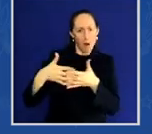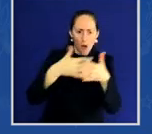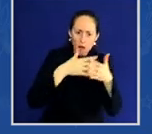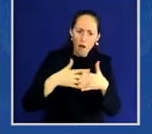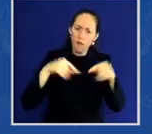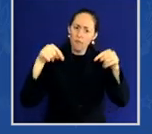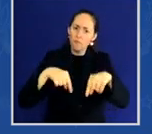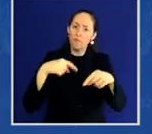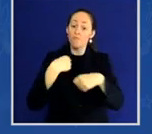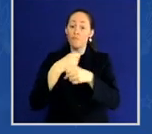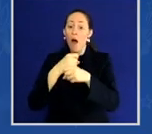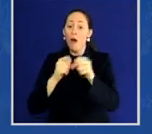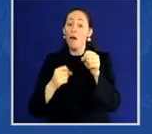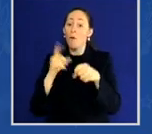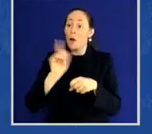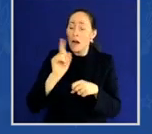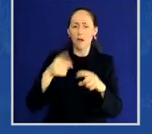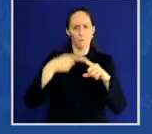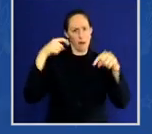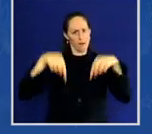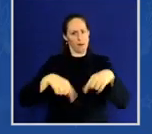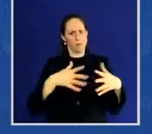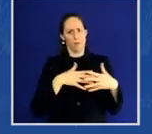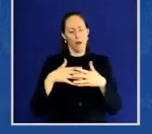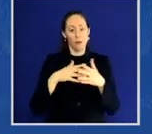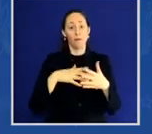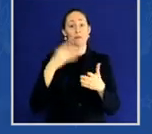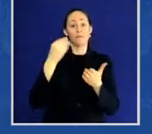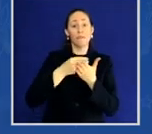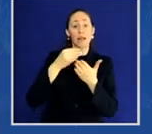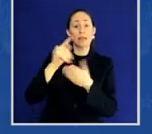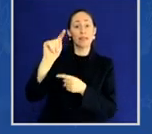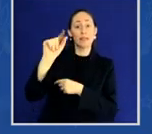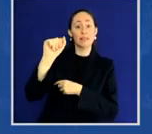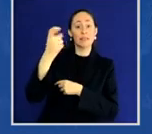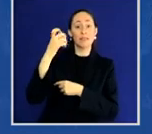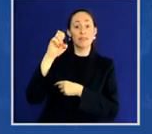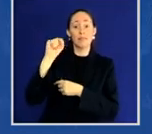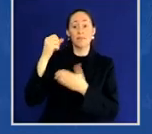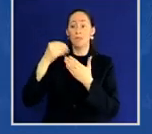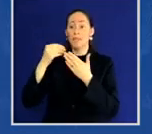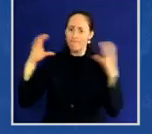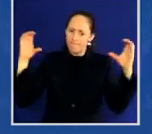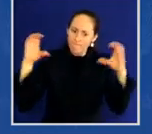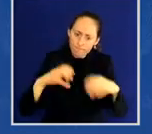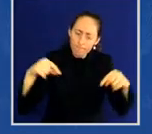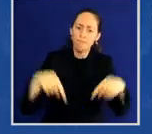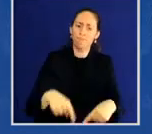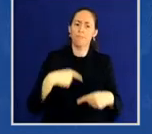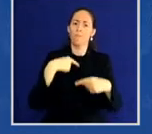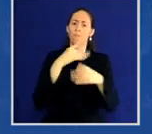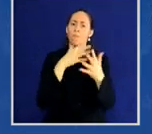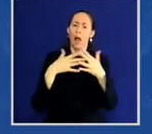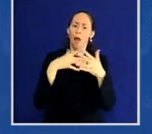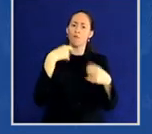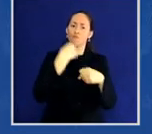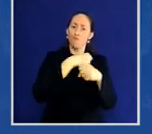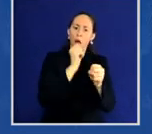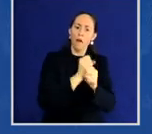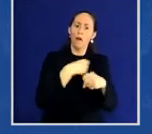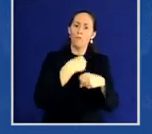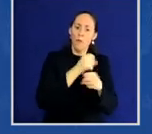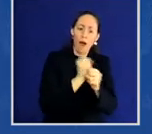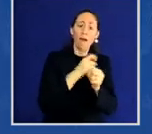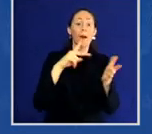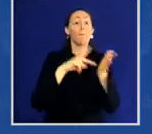And American tax dollars are going to be used to buy American products to create American jobs. When I became vice president, one